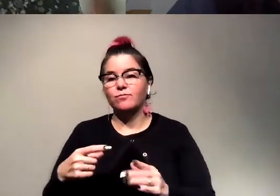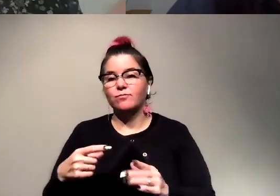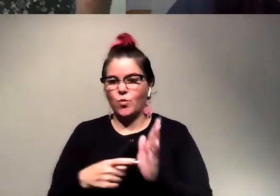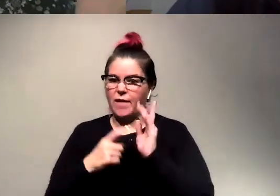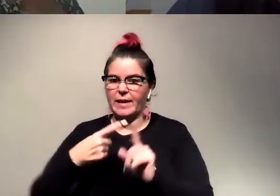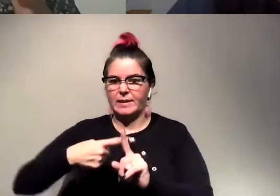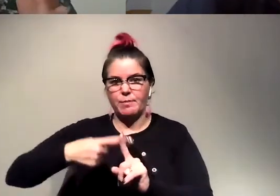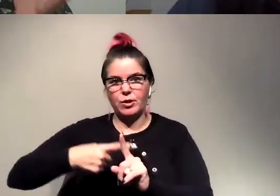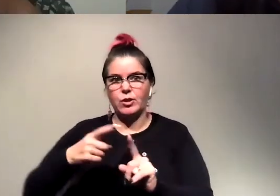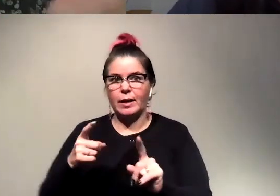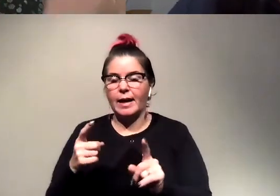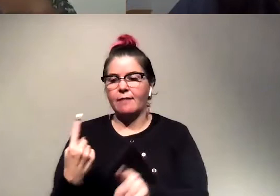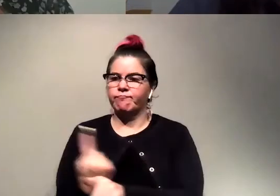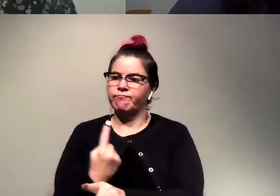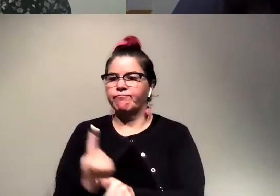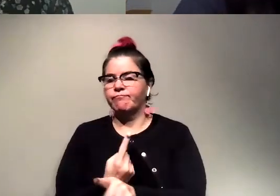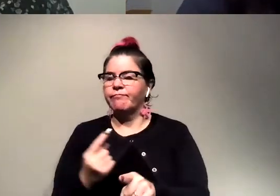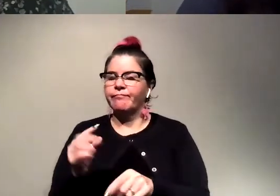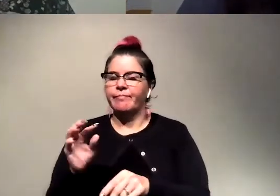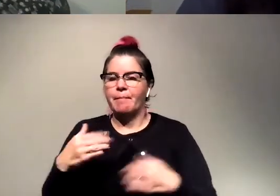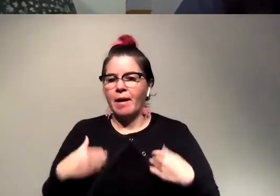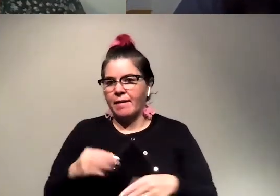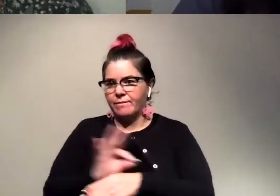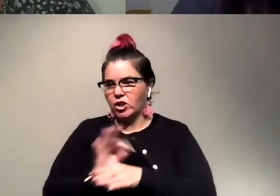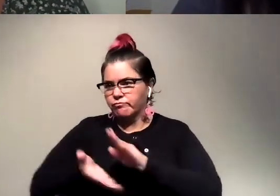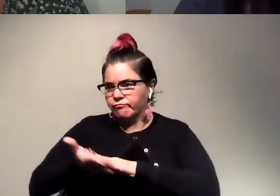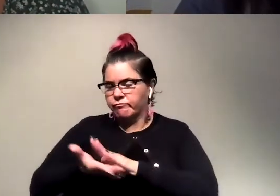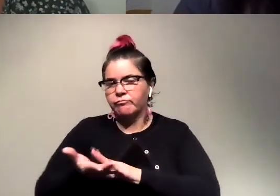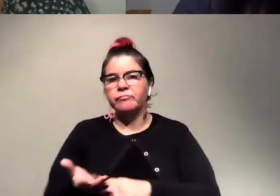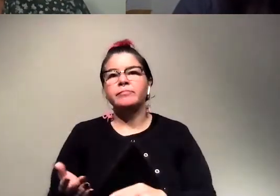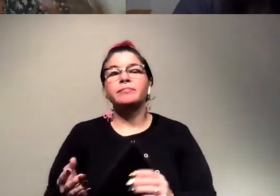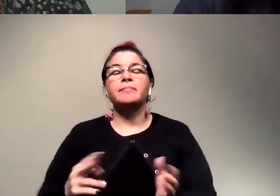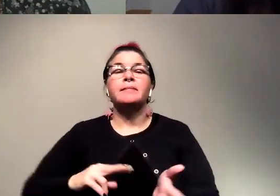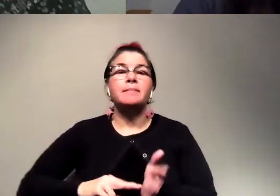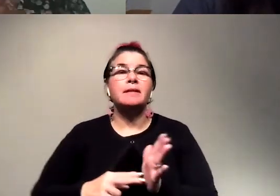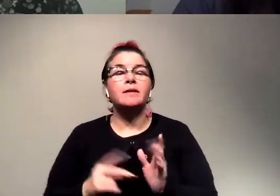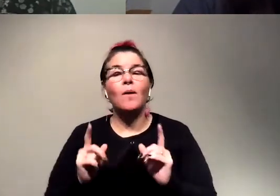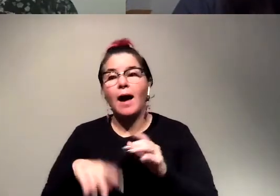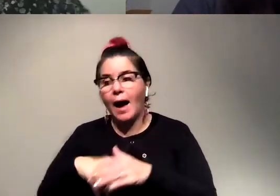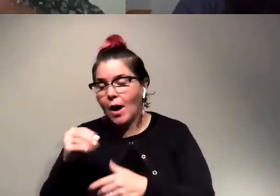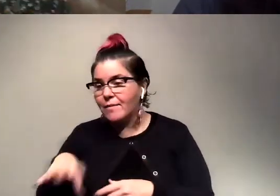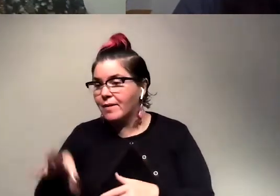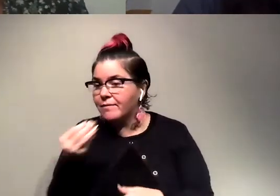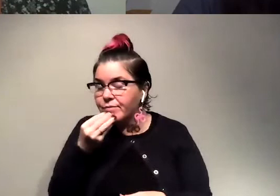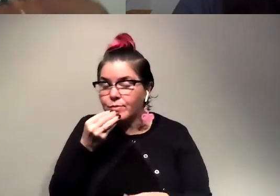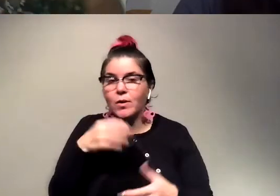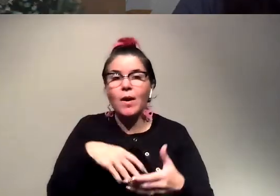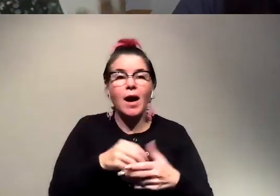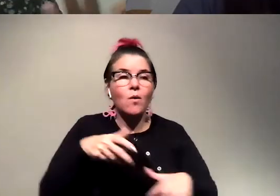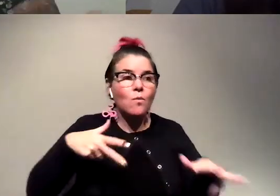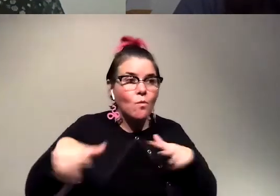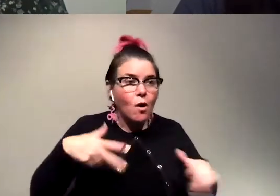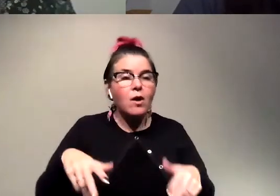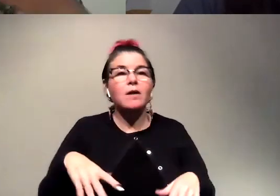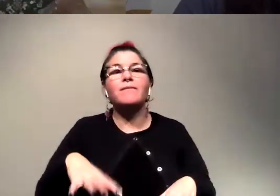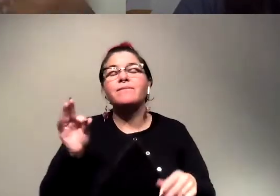can perform normal bodily functions. So they can go out and find food, they can go out and walk, they can go out and find a